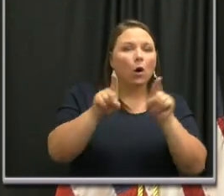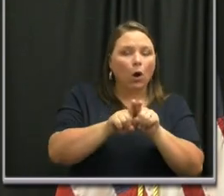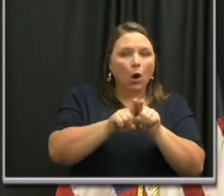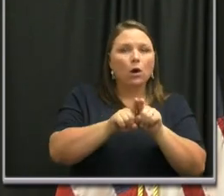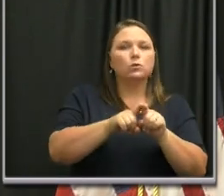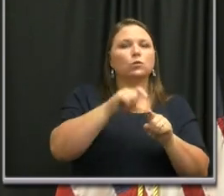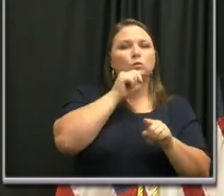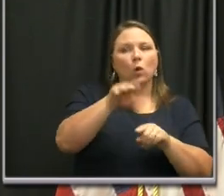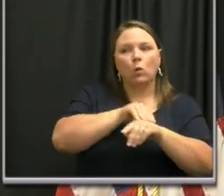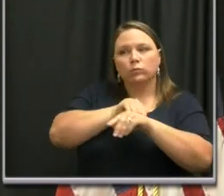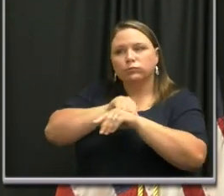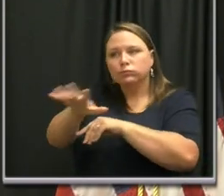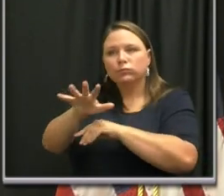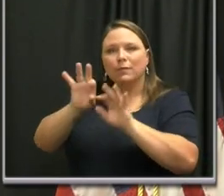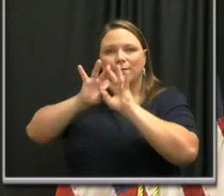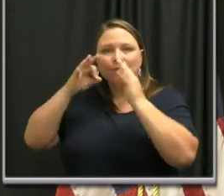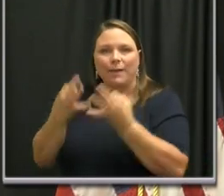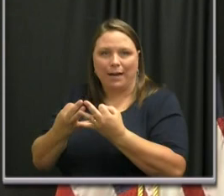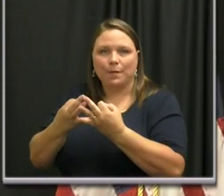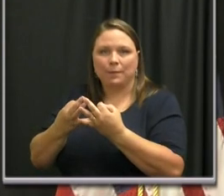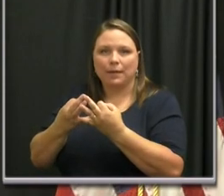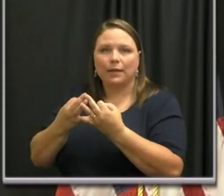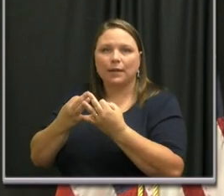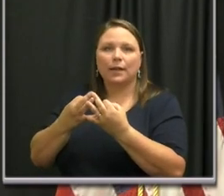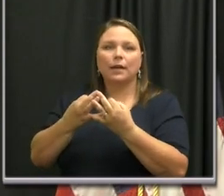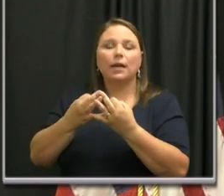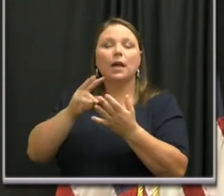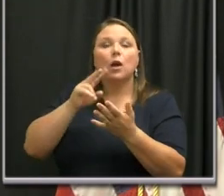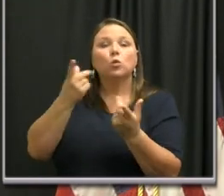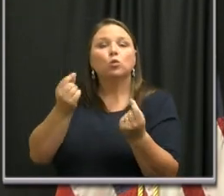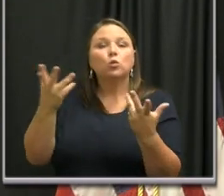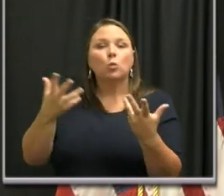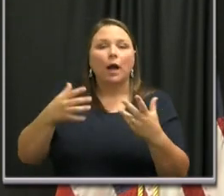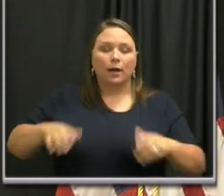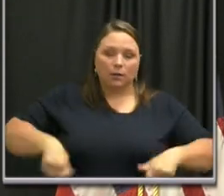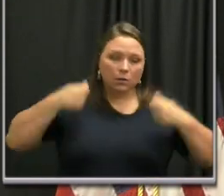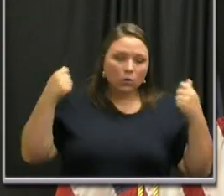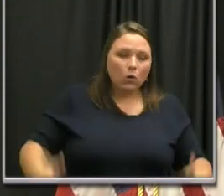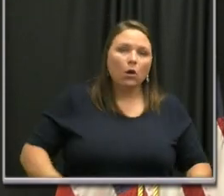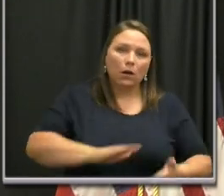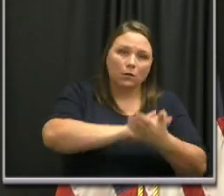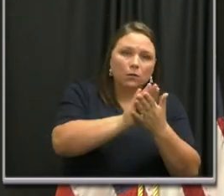our clothing, and face coverings before we have contact with them.